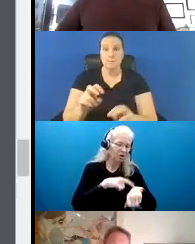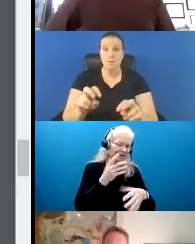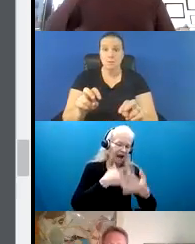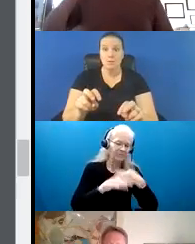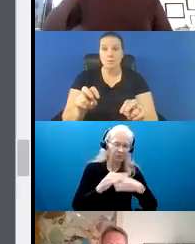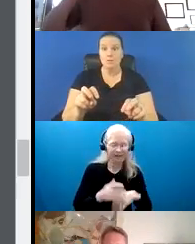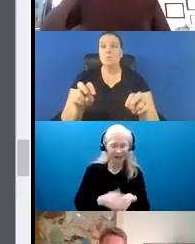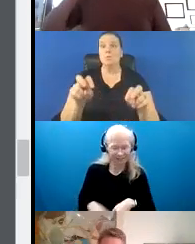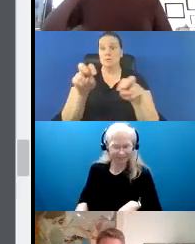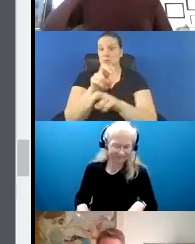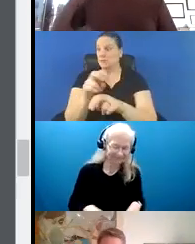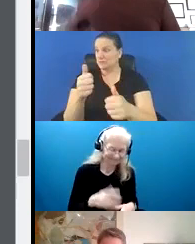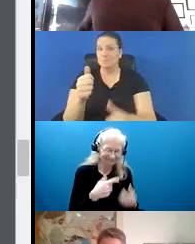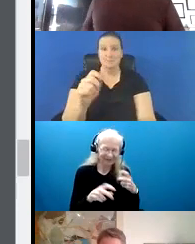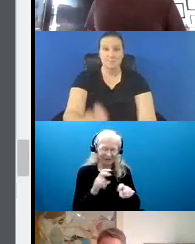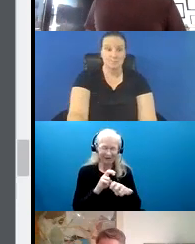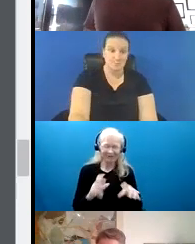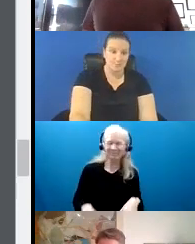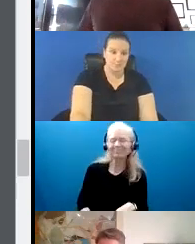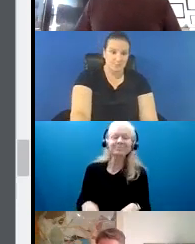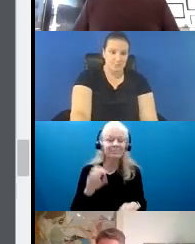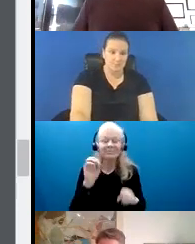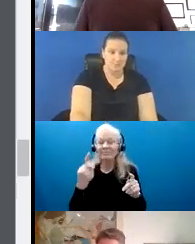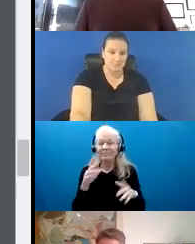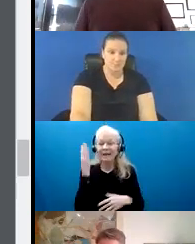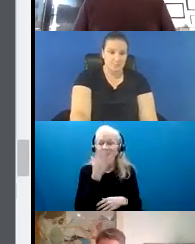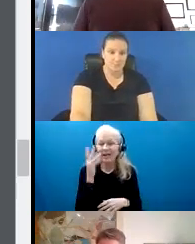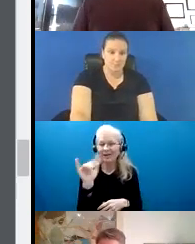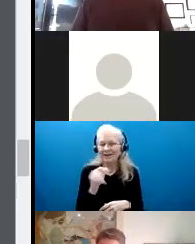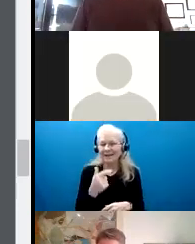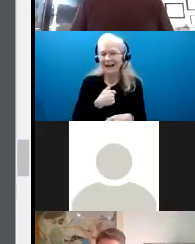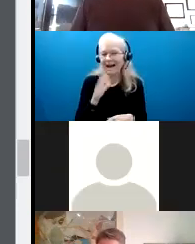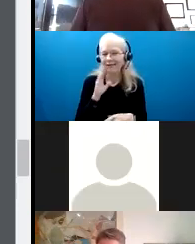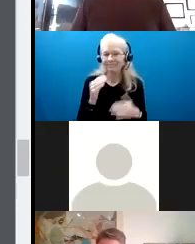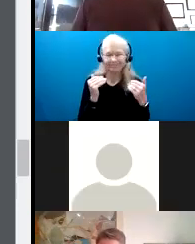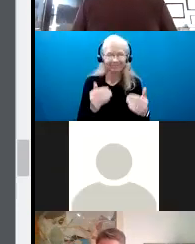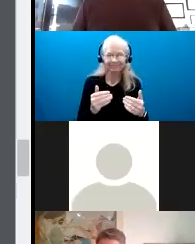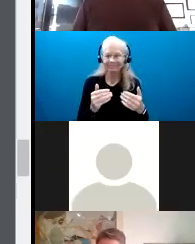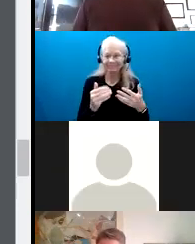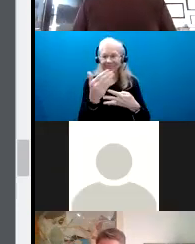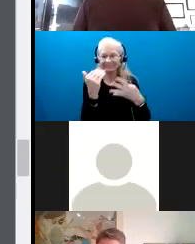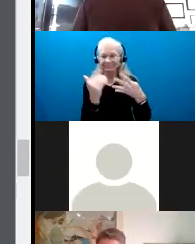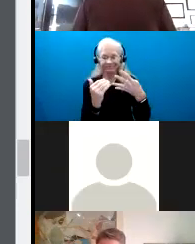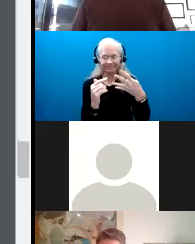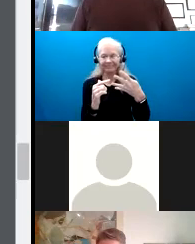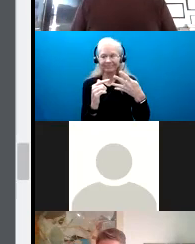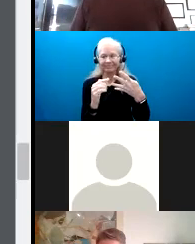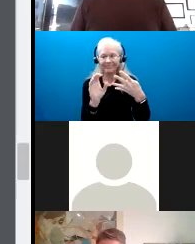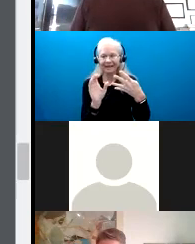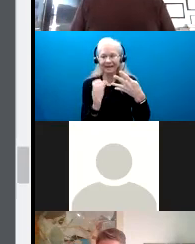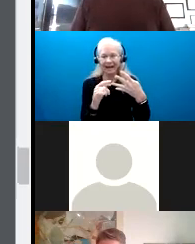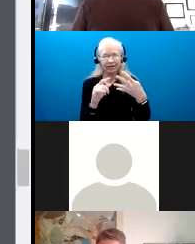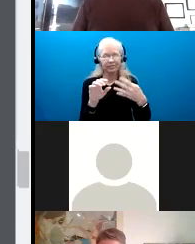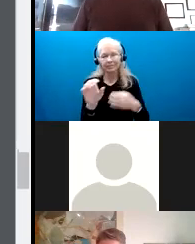All right, well, it looks like I'm going to go ahead and move on to our next category here,